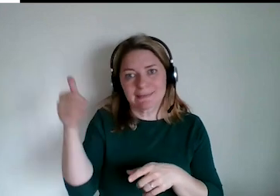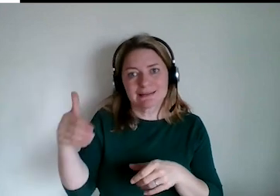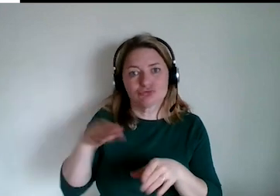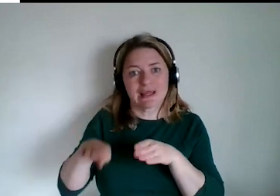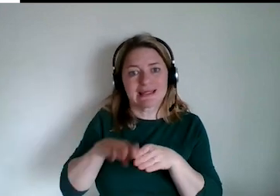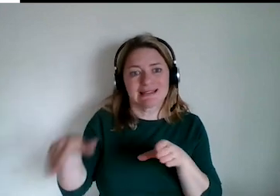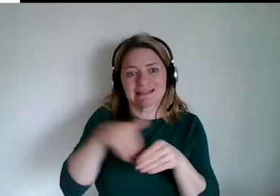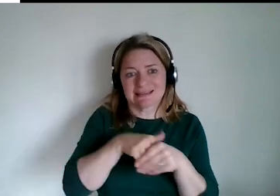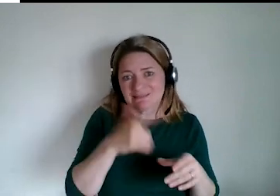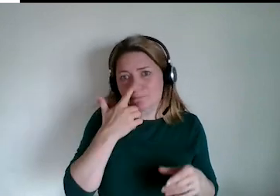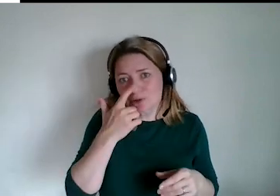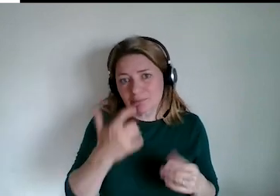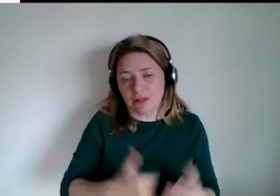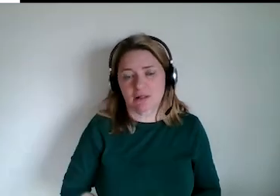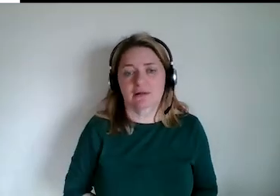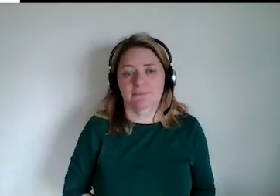if you can.